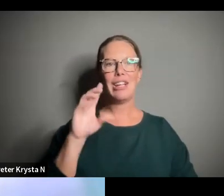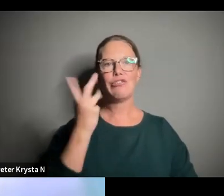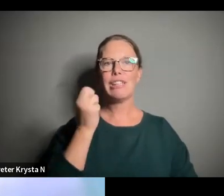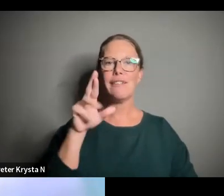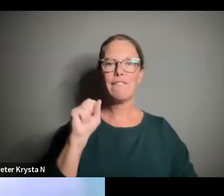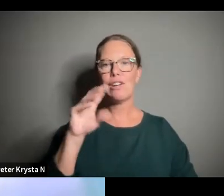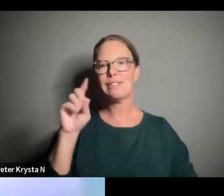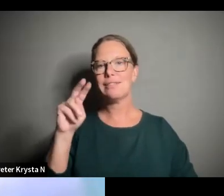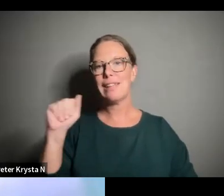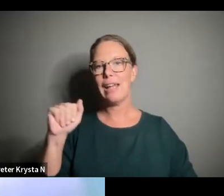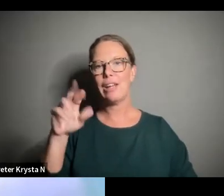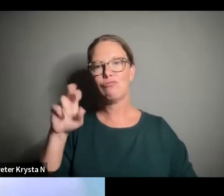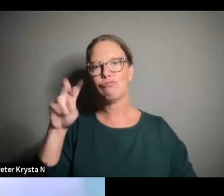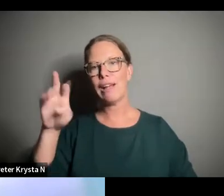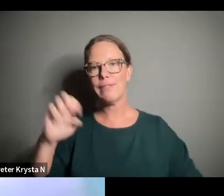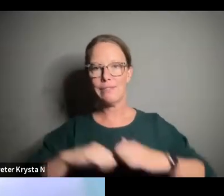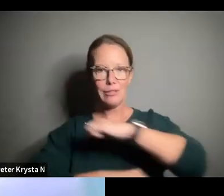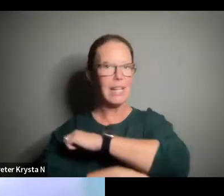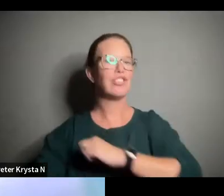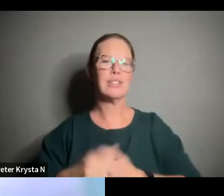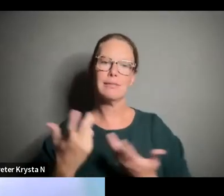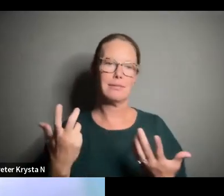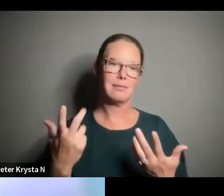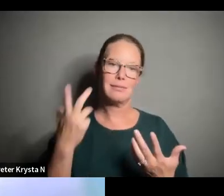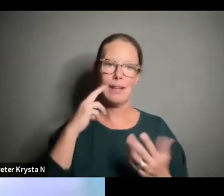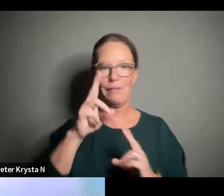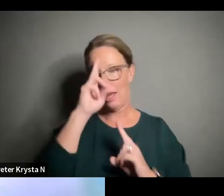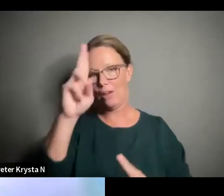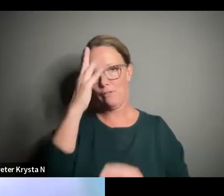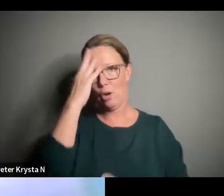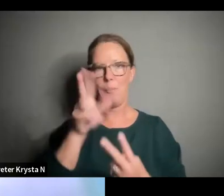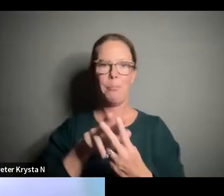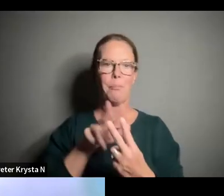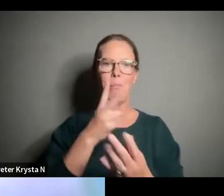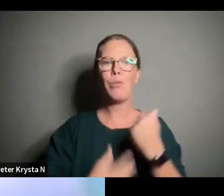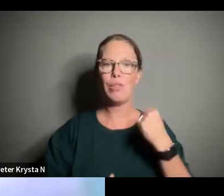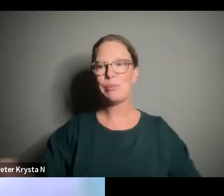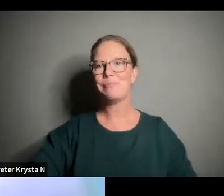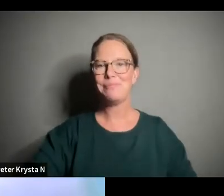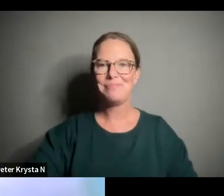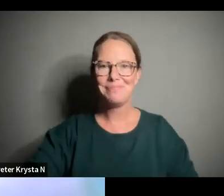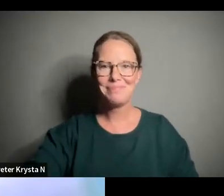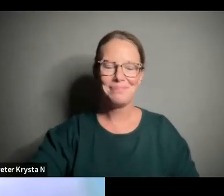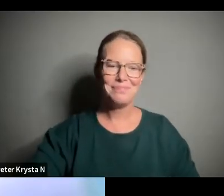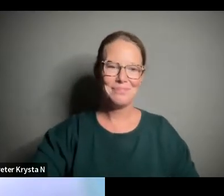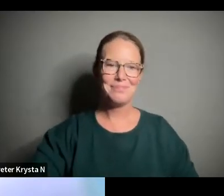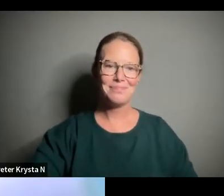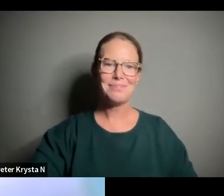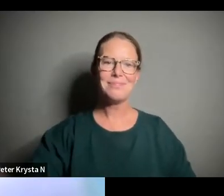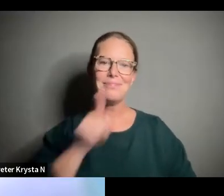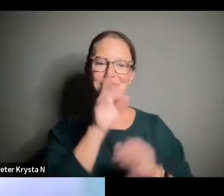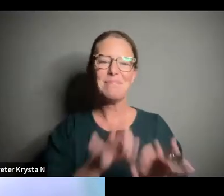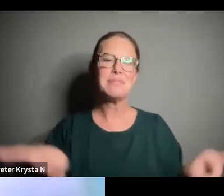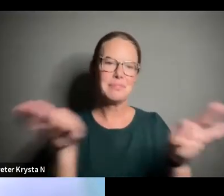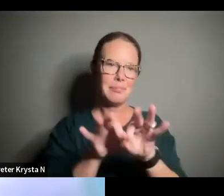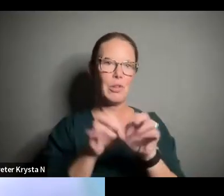been great over the years. I had the honor of knowing both Christopher and Dana. So I think this is so important to live